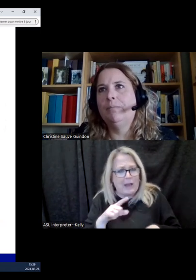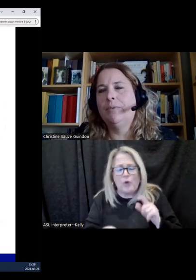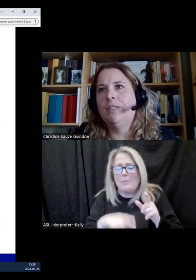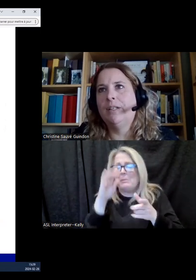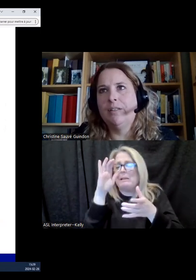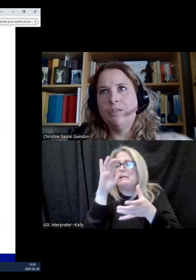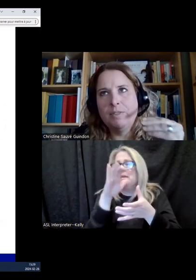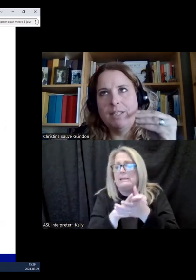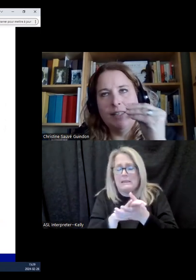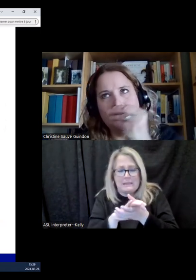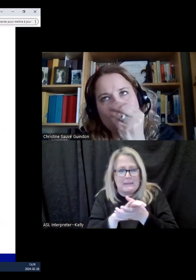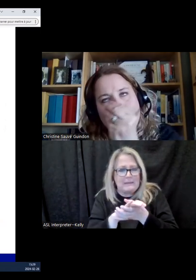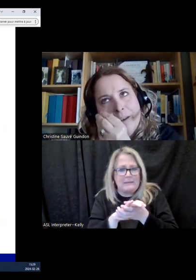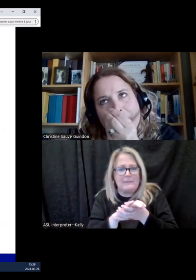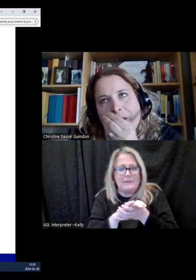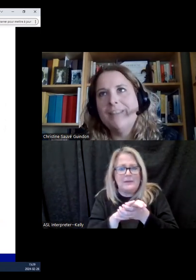the